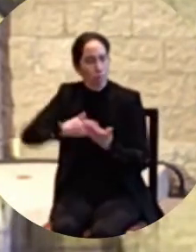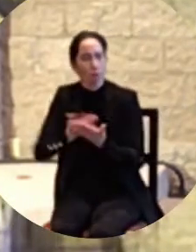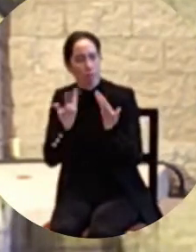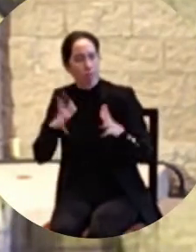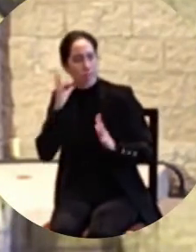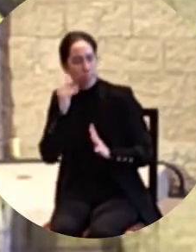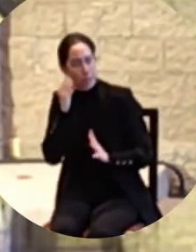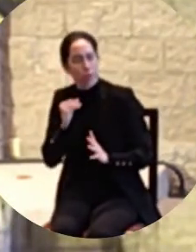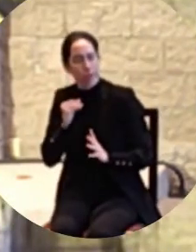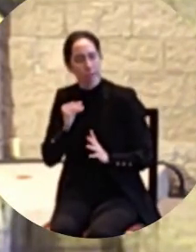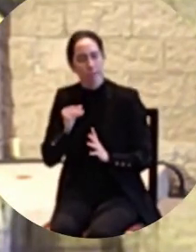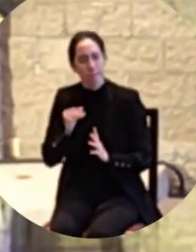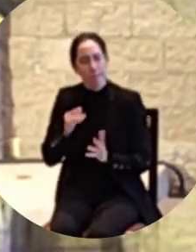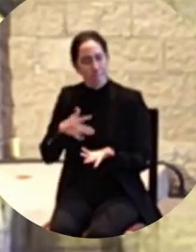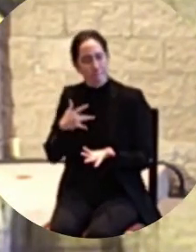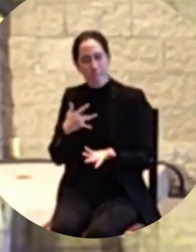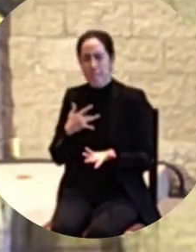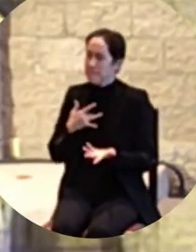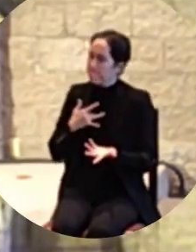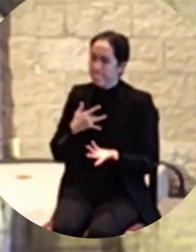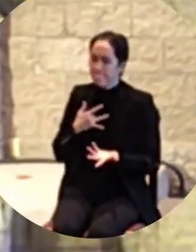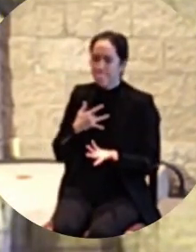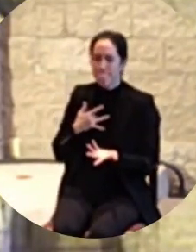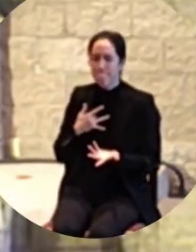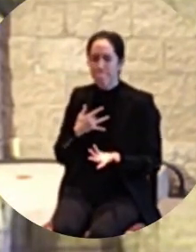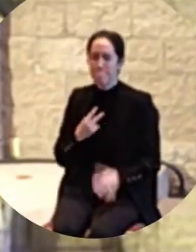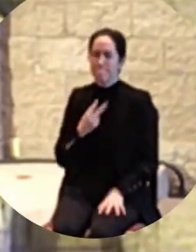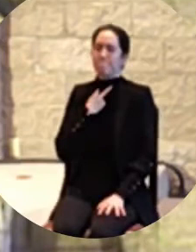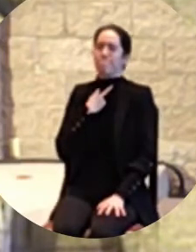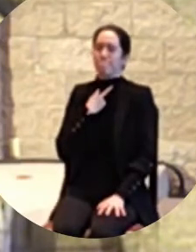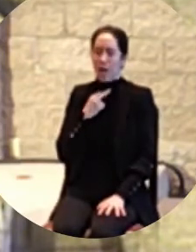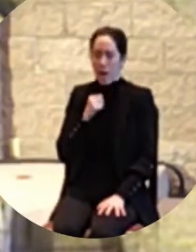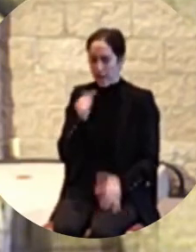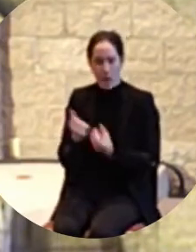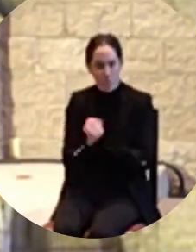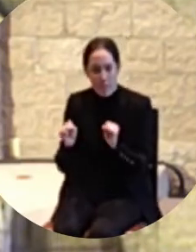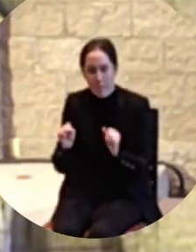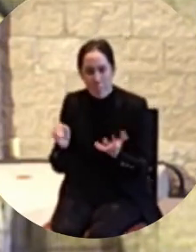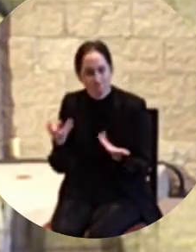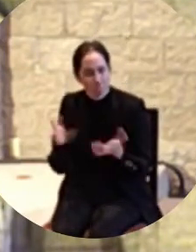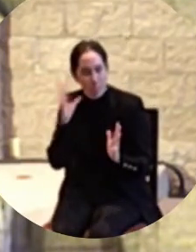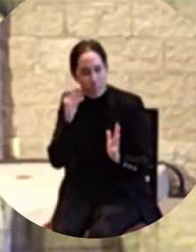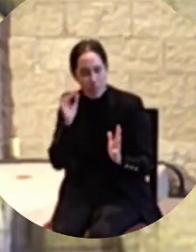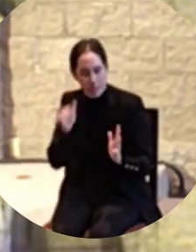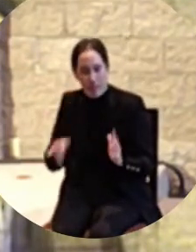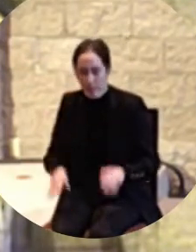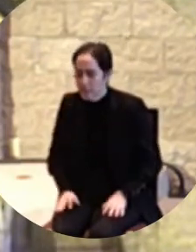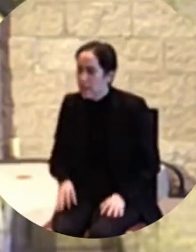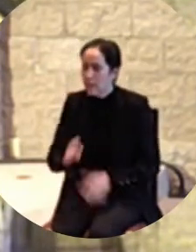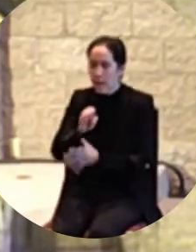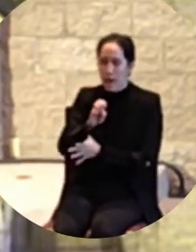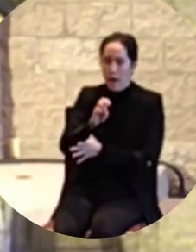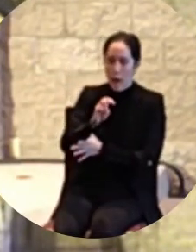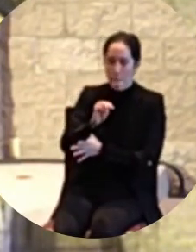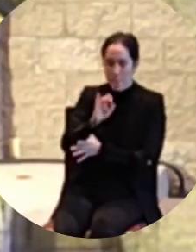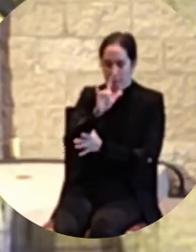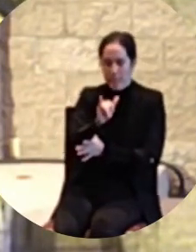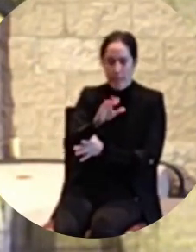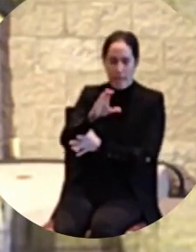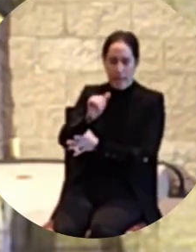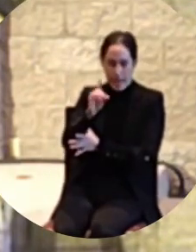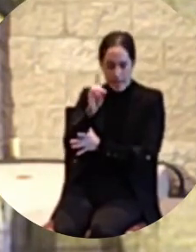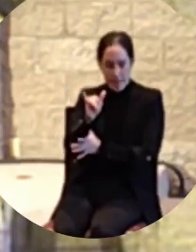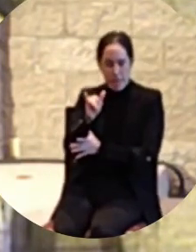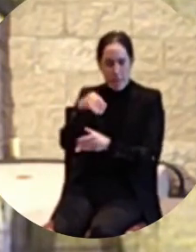bondage and we were not free. You know, obviously, Emily Cady in her Lessons in Truth in that first chapter addresses that we